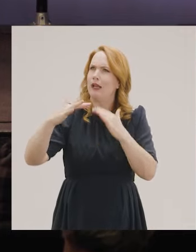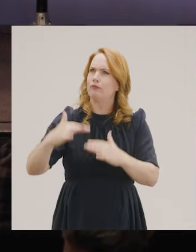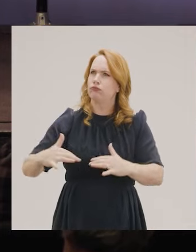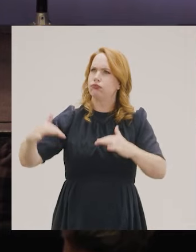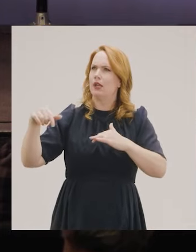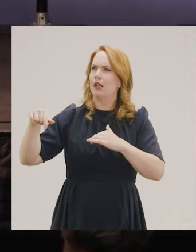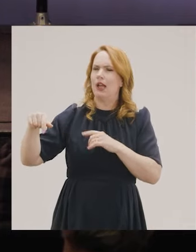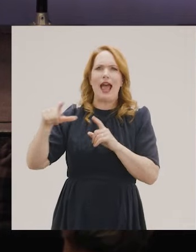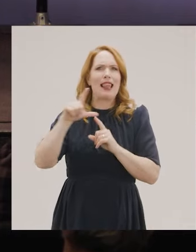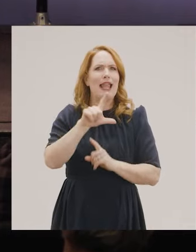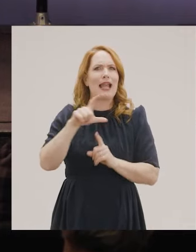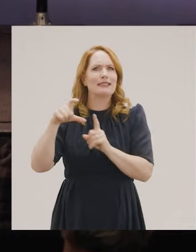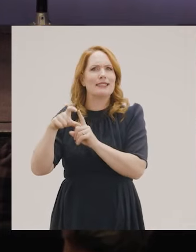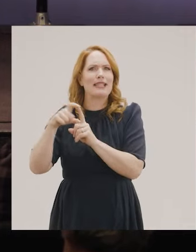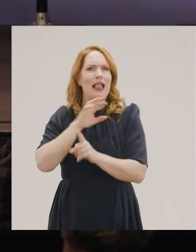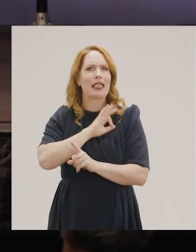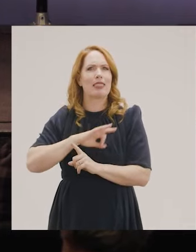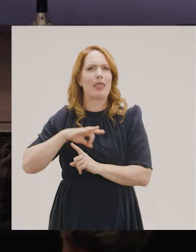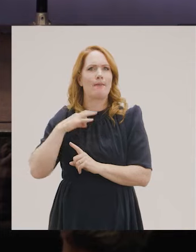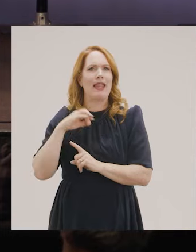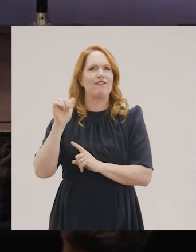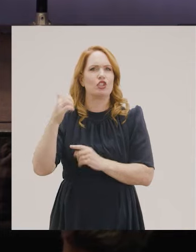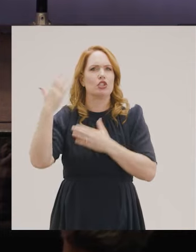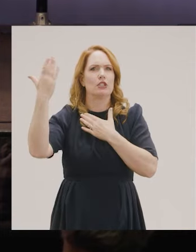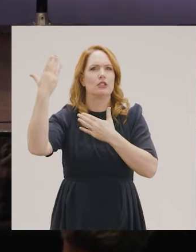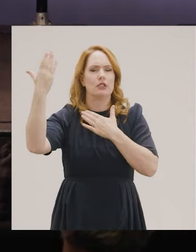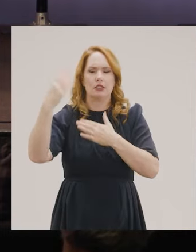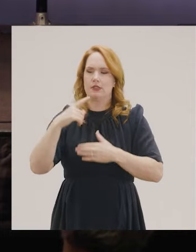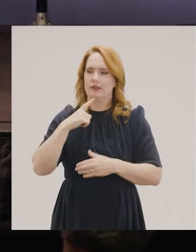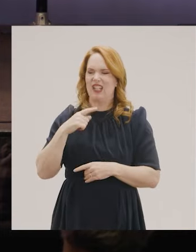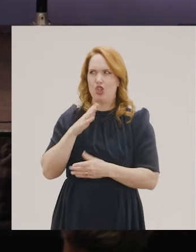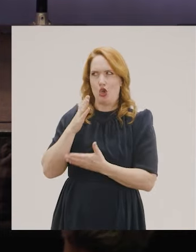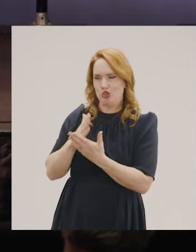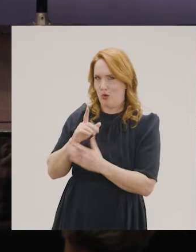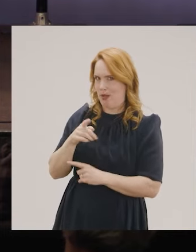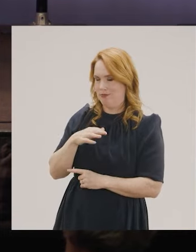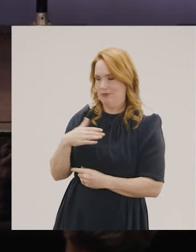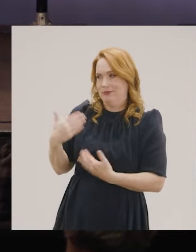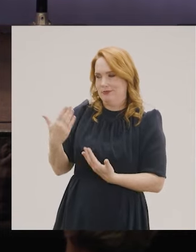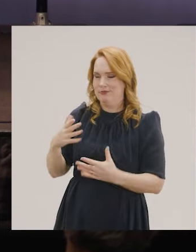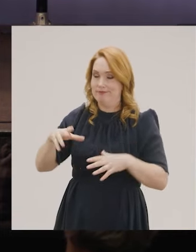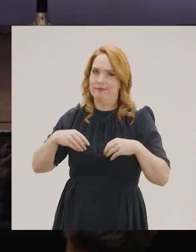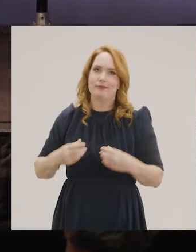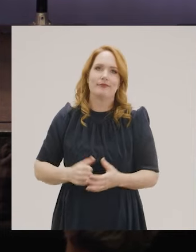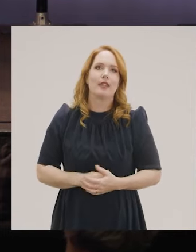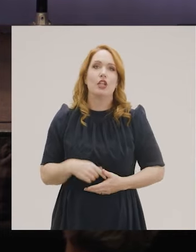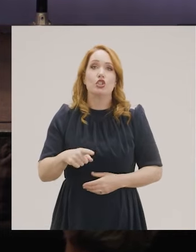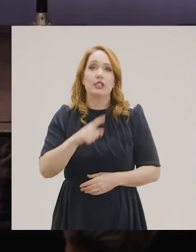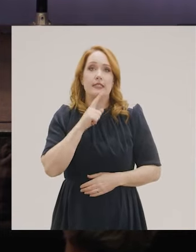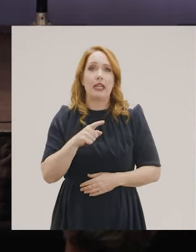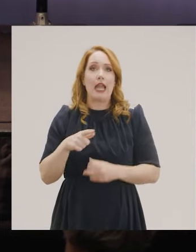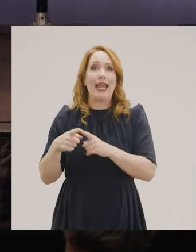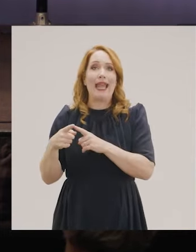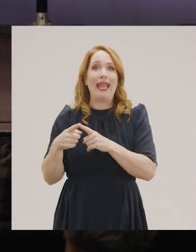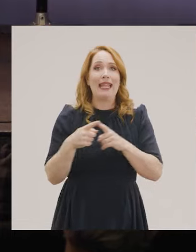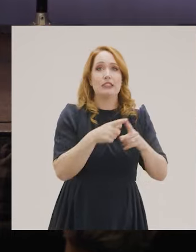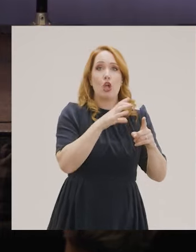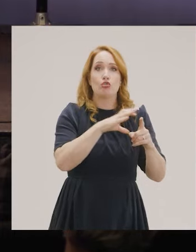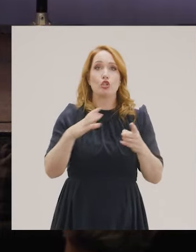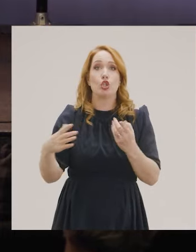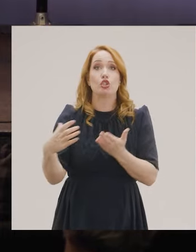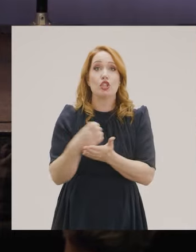don't think this is altogether true, but I didn't mind her saying it, she said, "The east of Christchurch was saved by the local police sergeant and